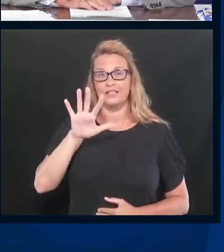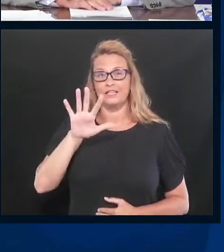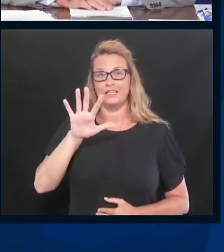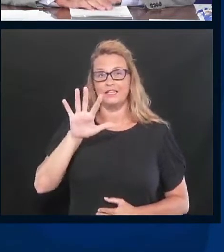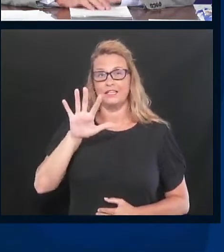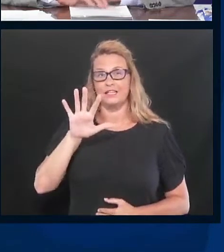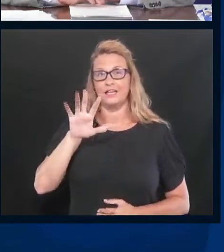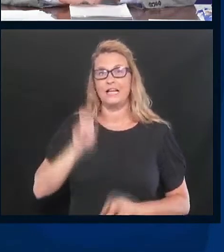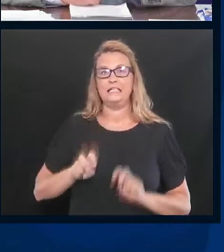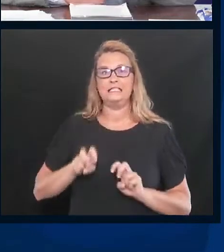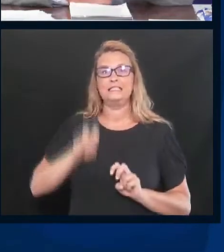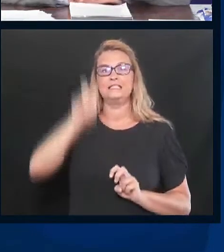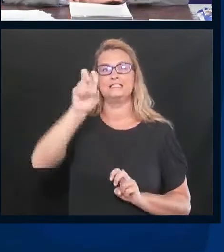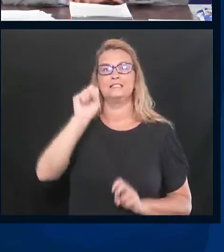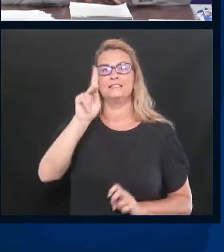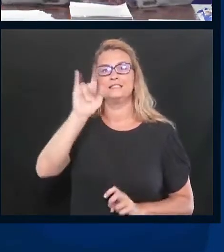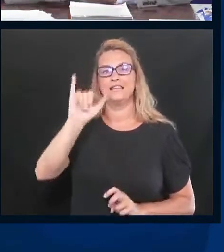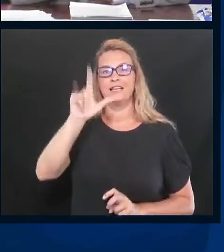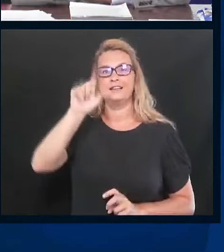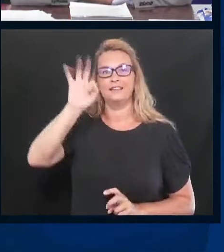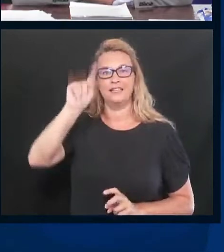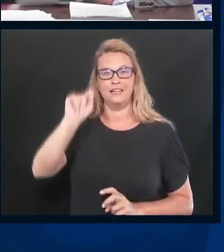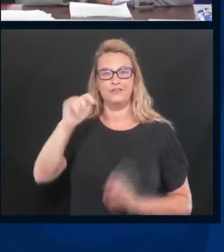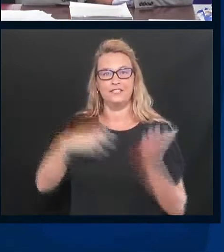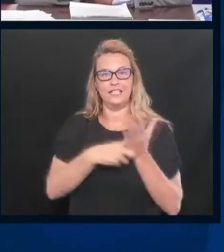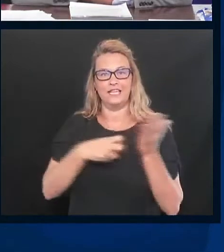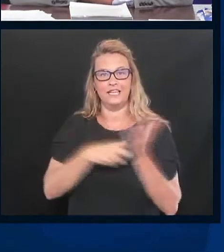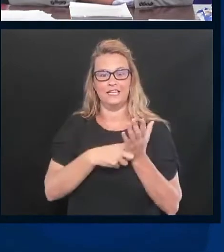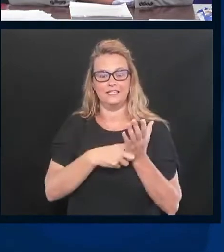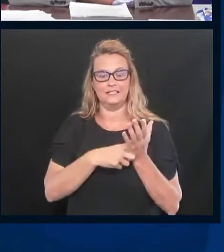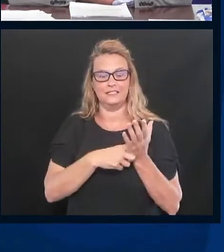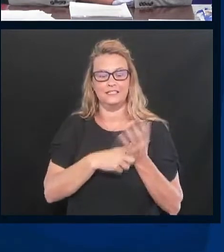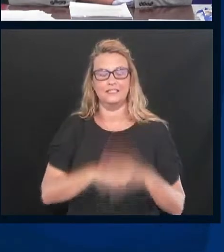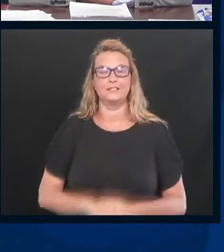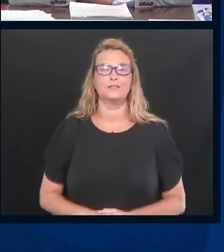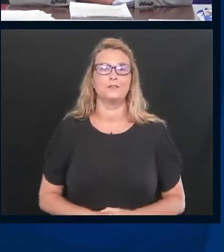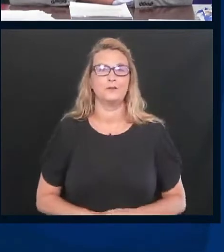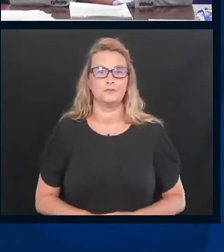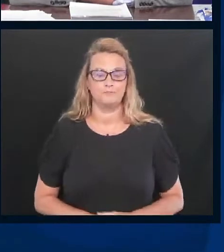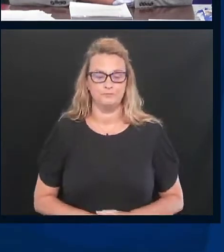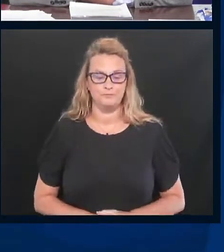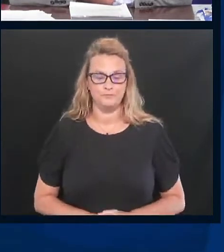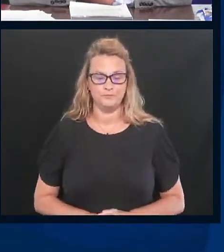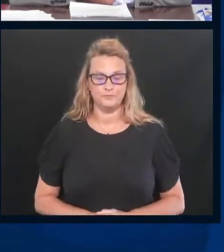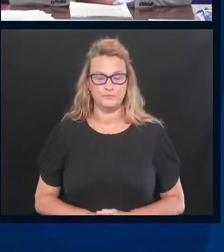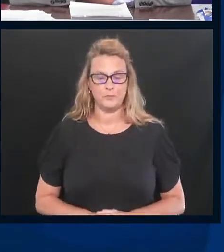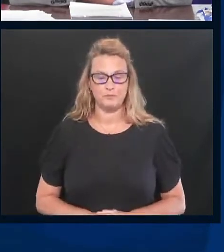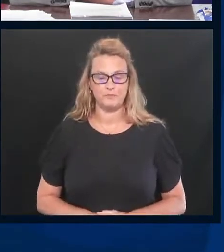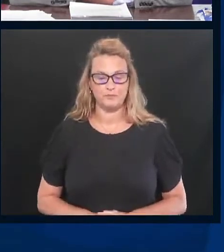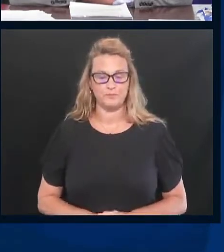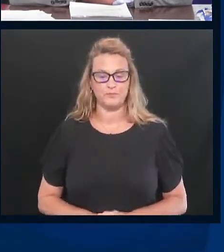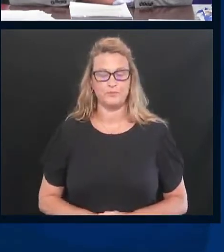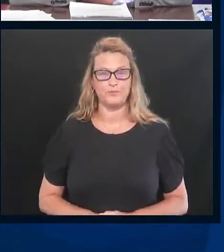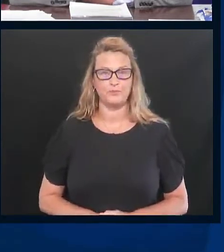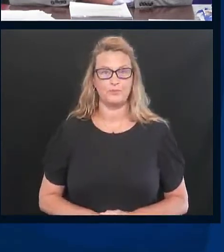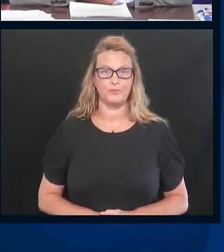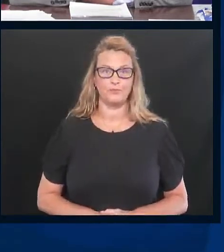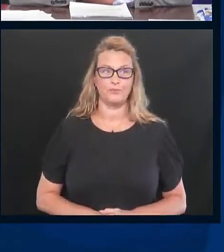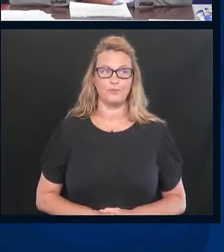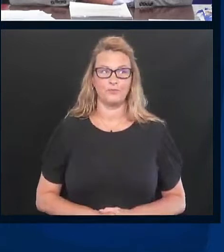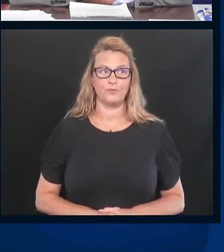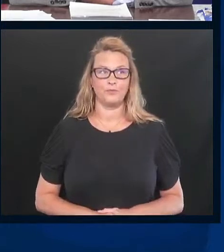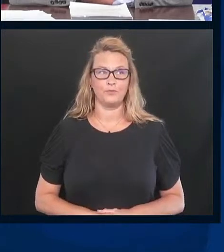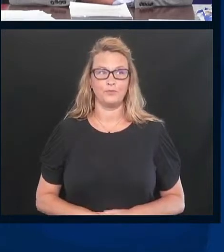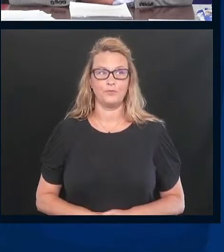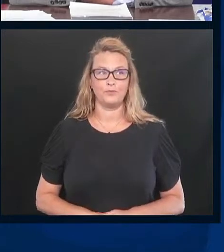ski lift, you know, tickets to individuals every week. That, you know, I want to make